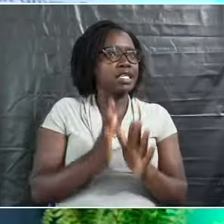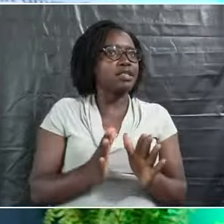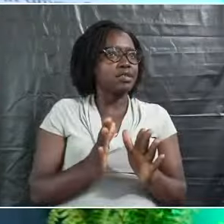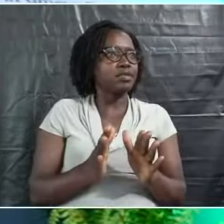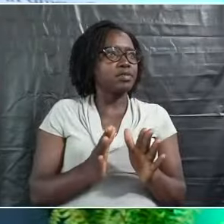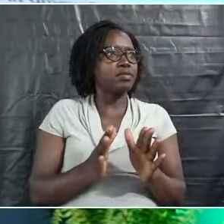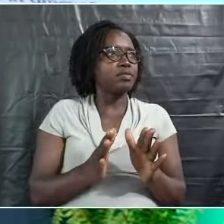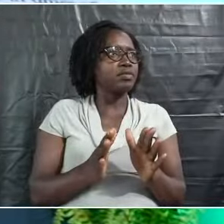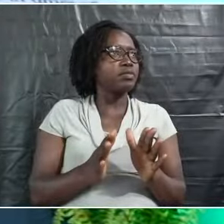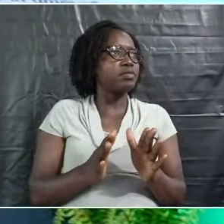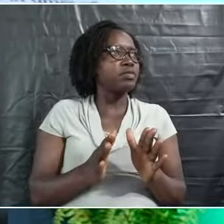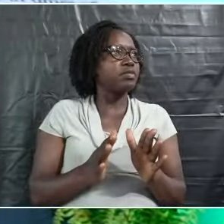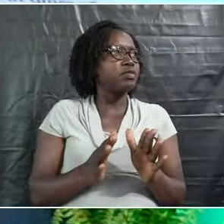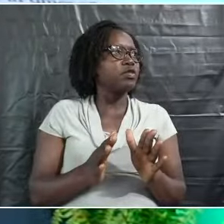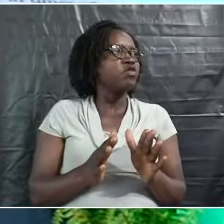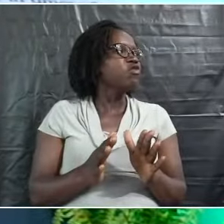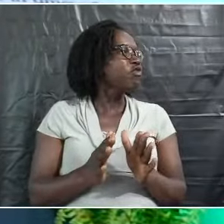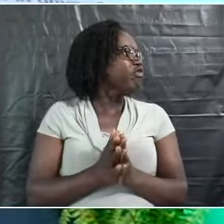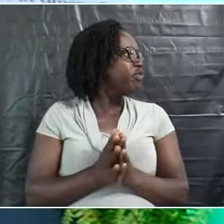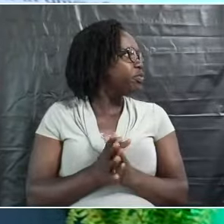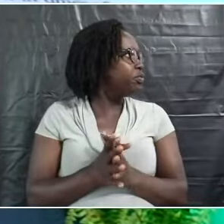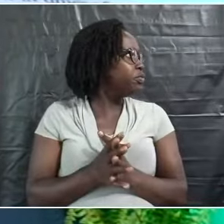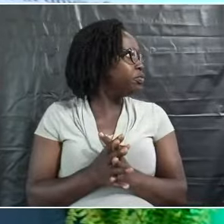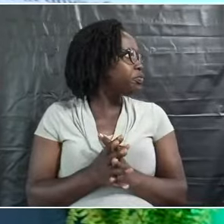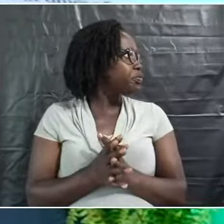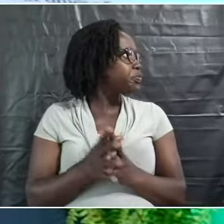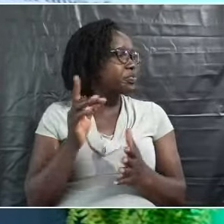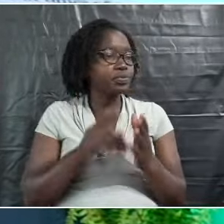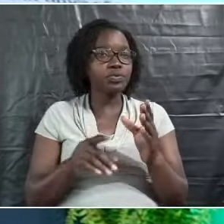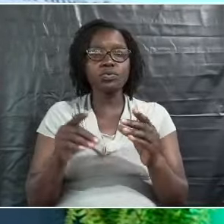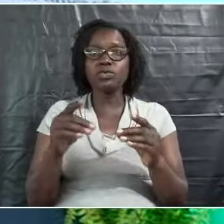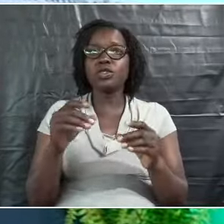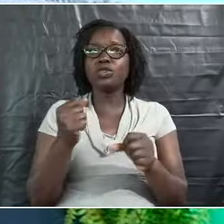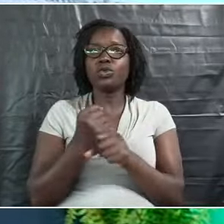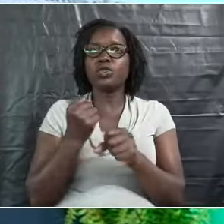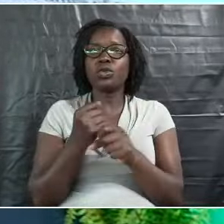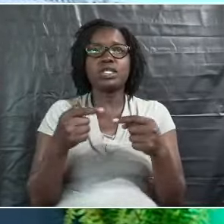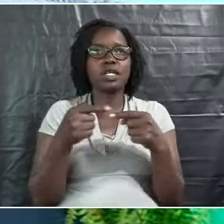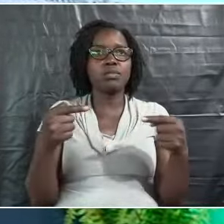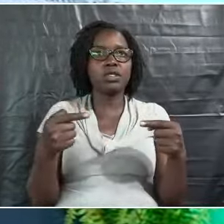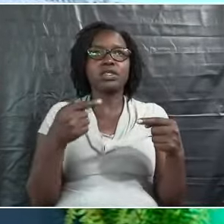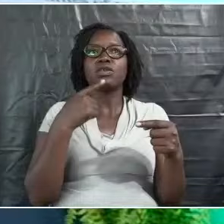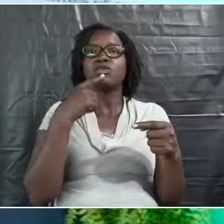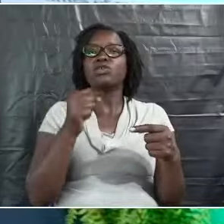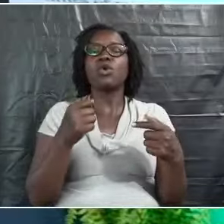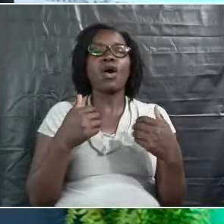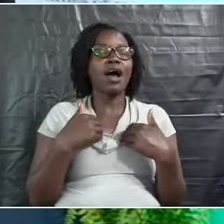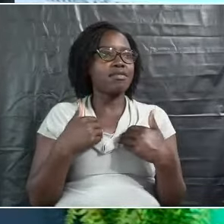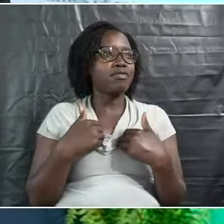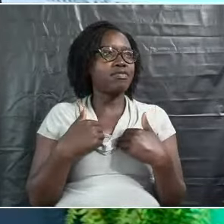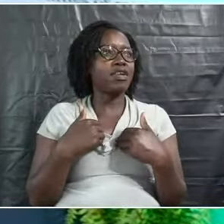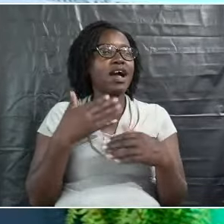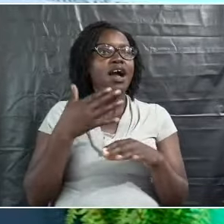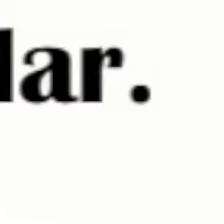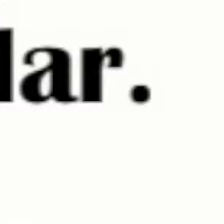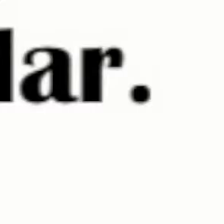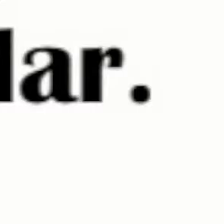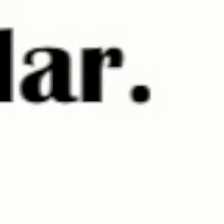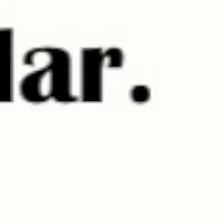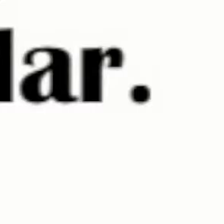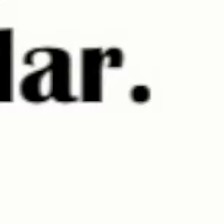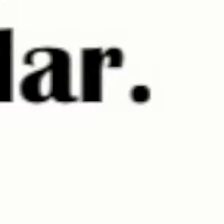in terms of what we do, it's the exact opposite. So wearing a false name is the